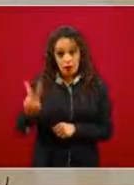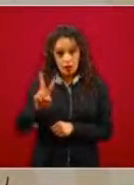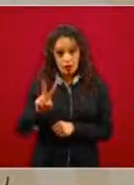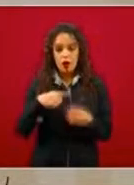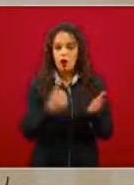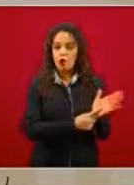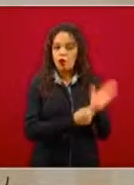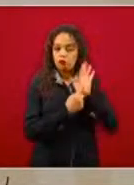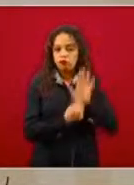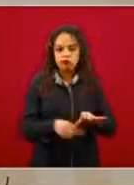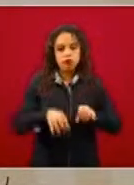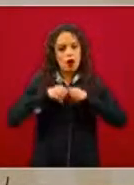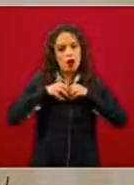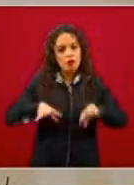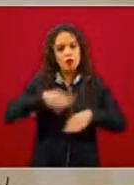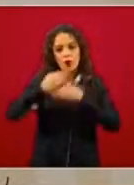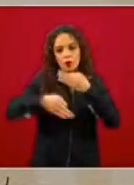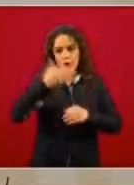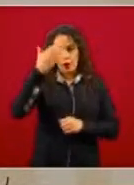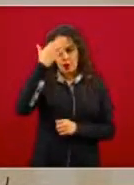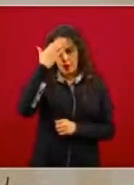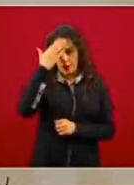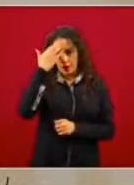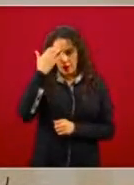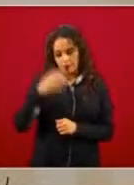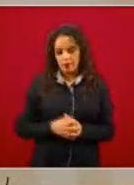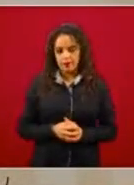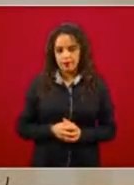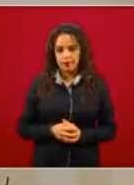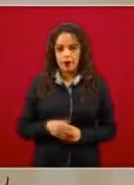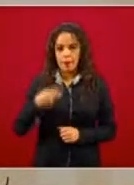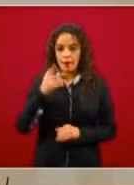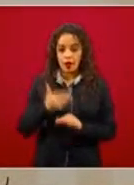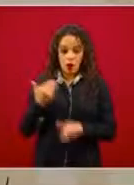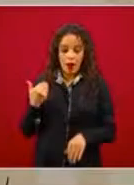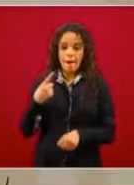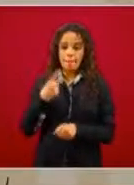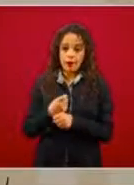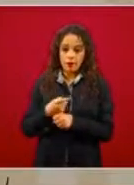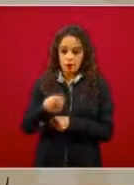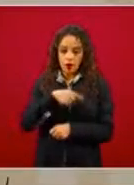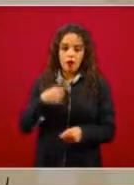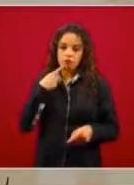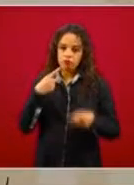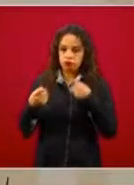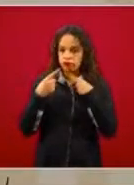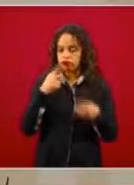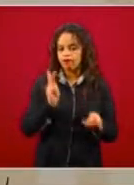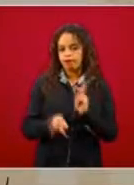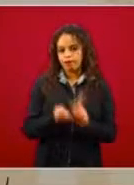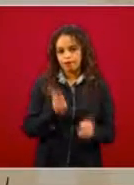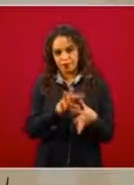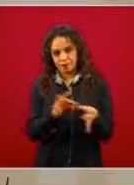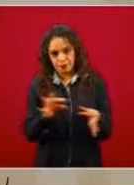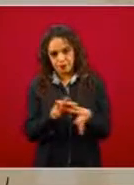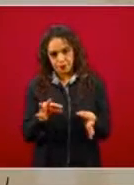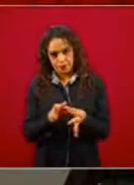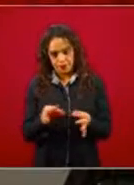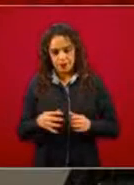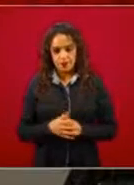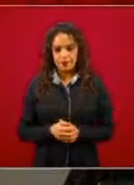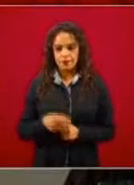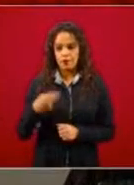the different states. We will not have a final official answer until Friday once the conversations have been held and over with.